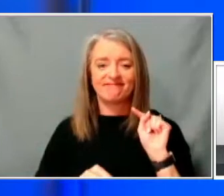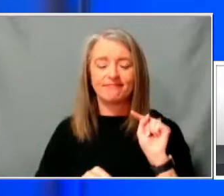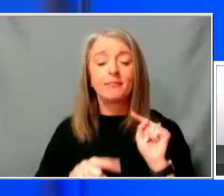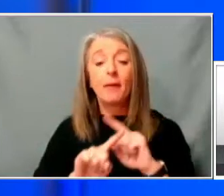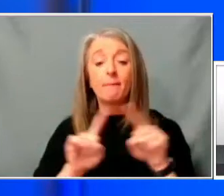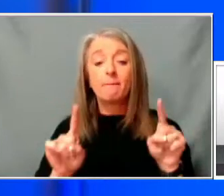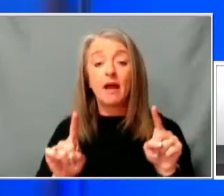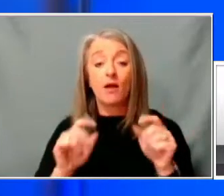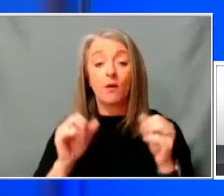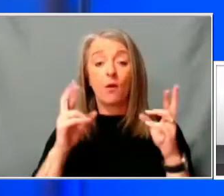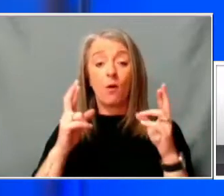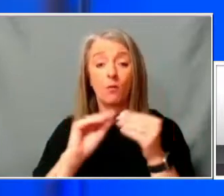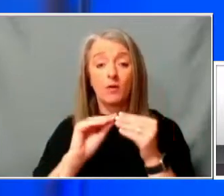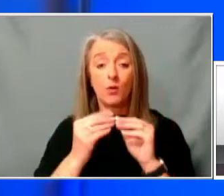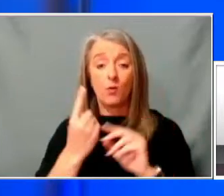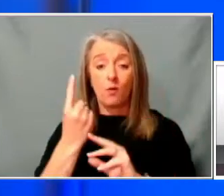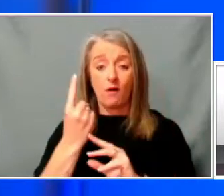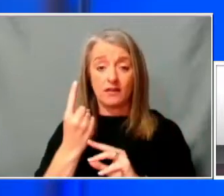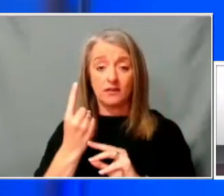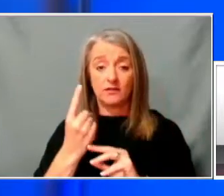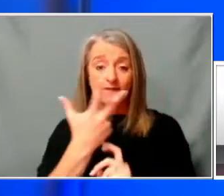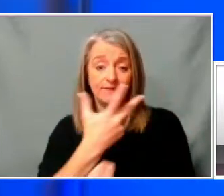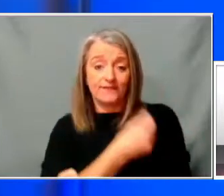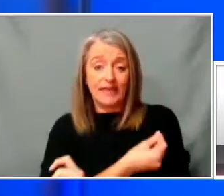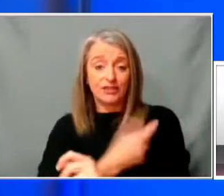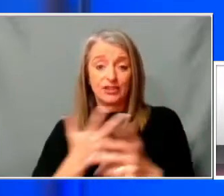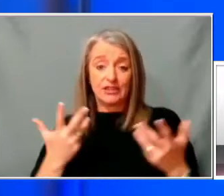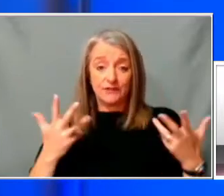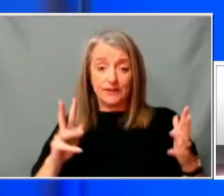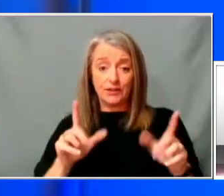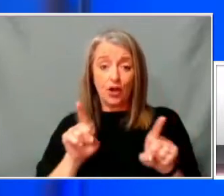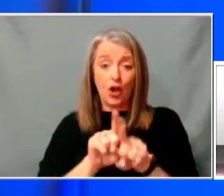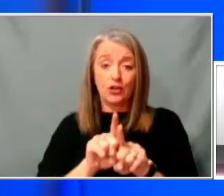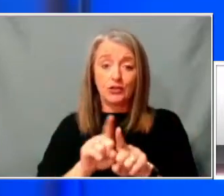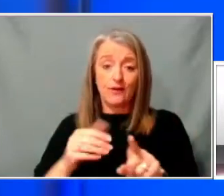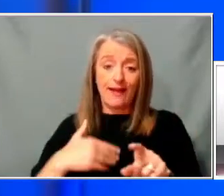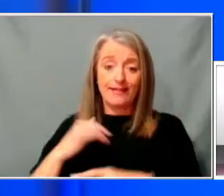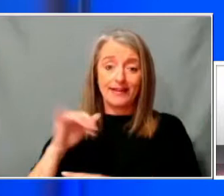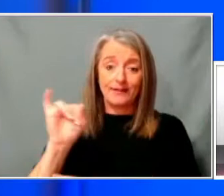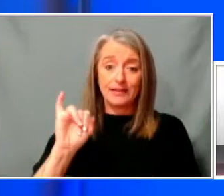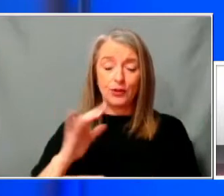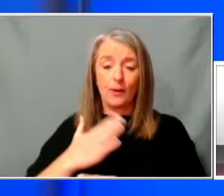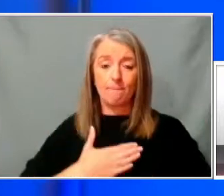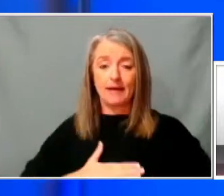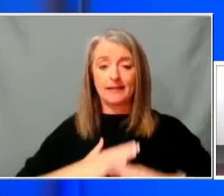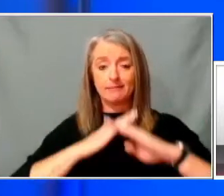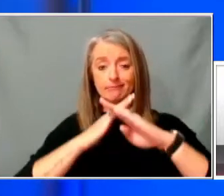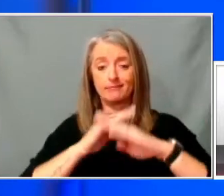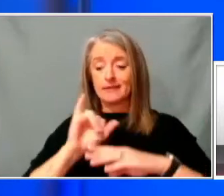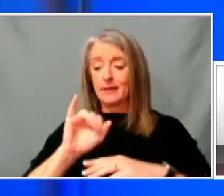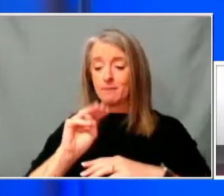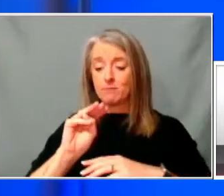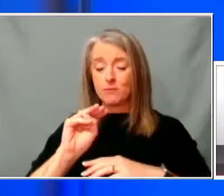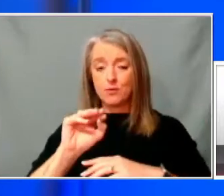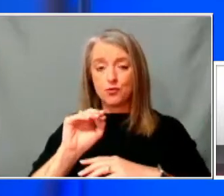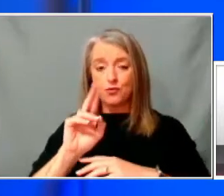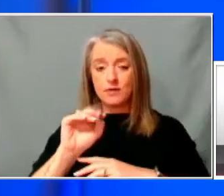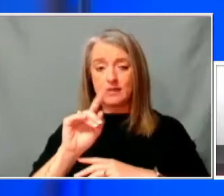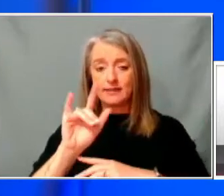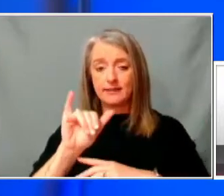that because, number one, you've had the vaccines, but also you've had the infection, so you have that immunity to those other parts of the virus,